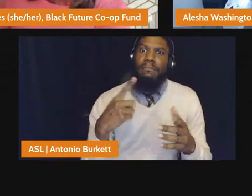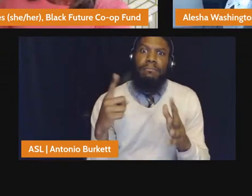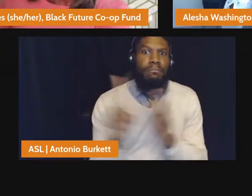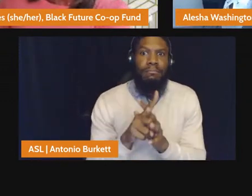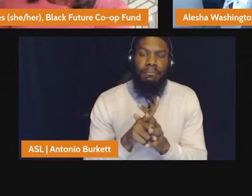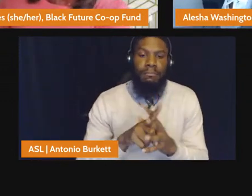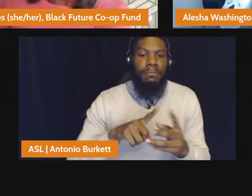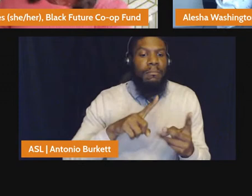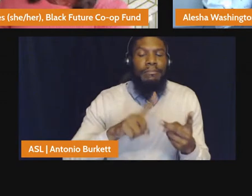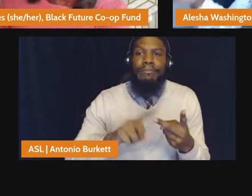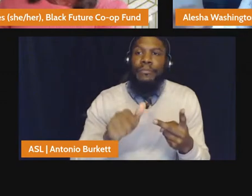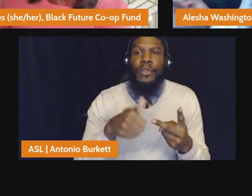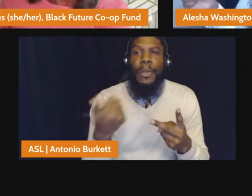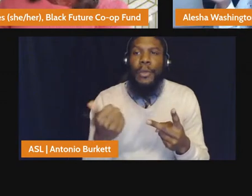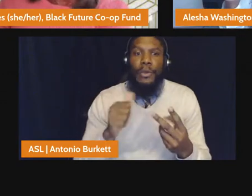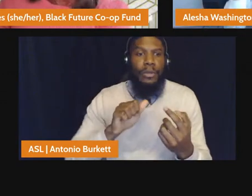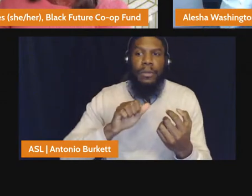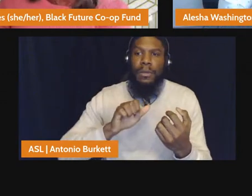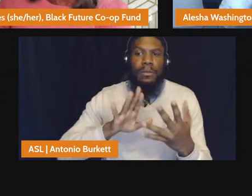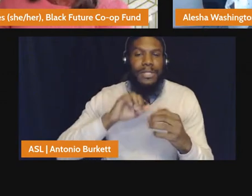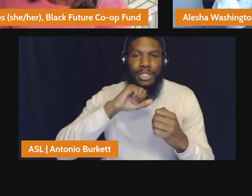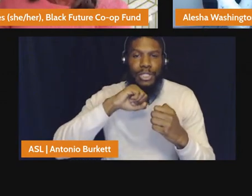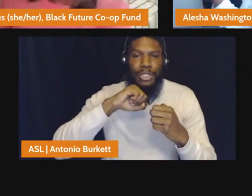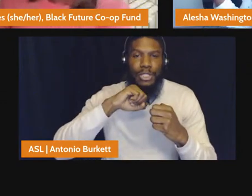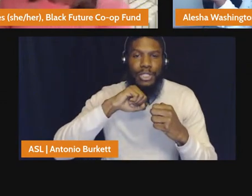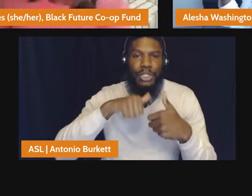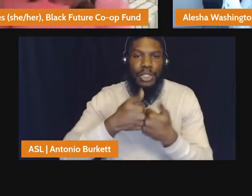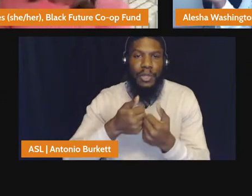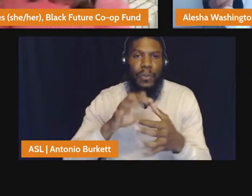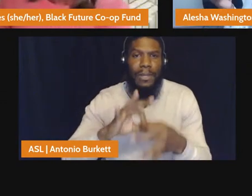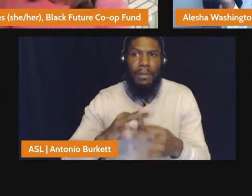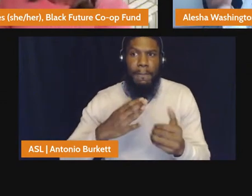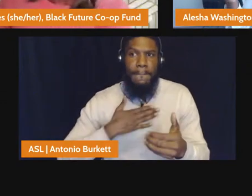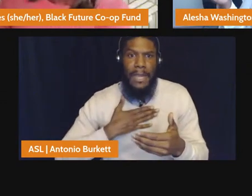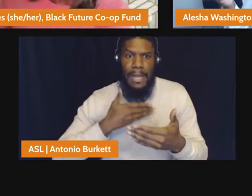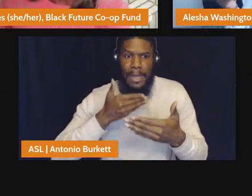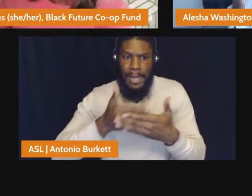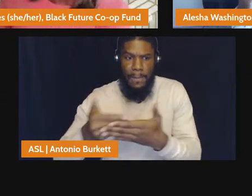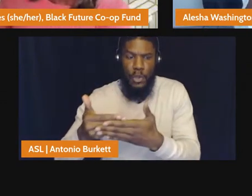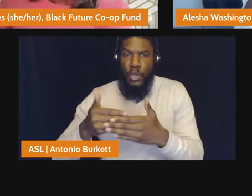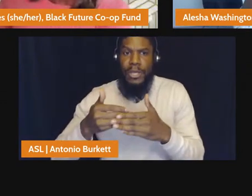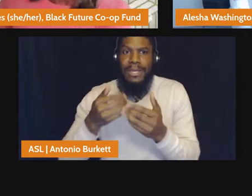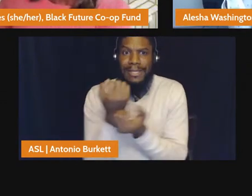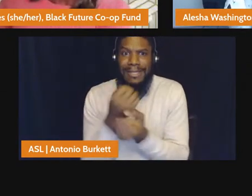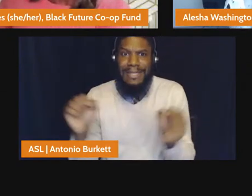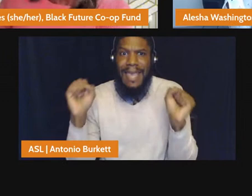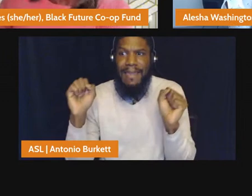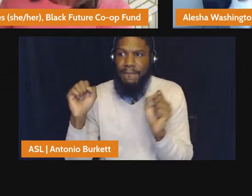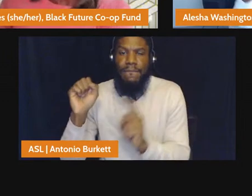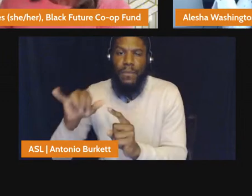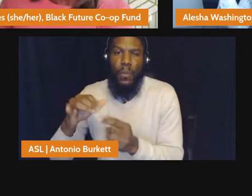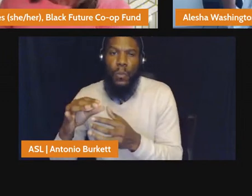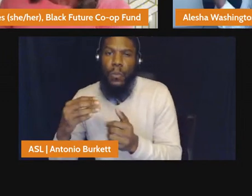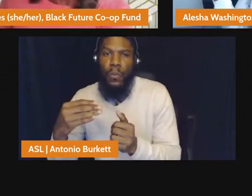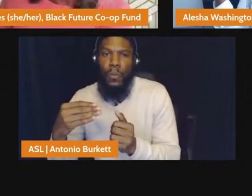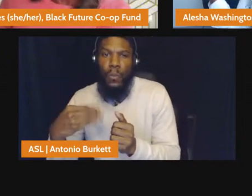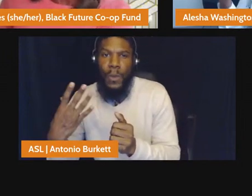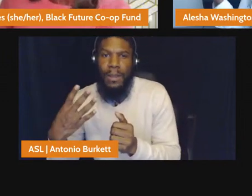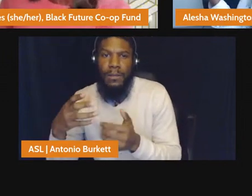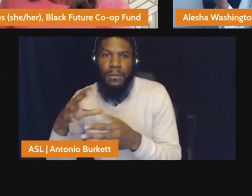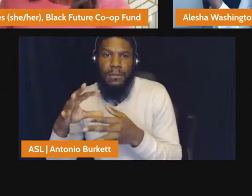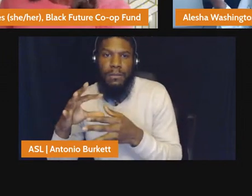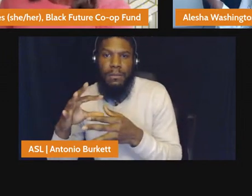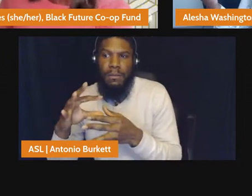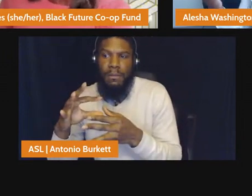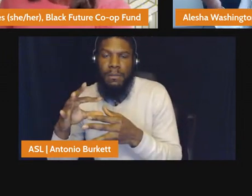of, you know, is my neighborhood safe, or just all these things that I remember one of the white folks in the room saying, never even processed